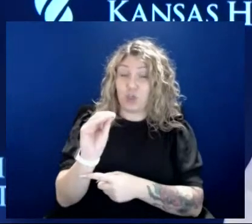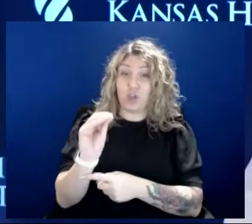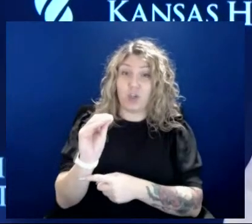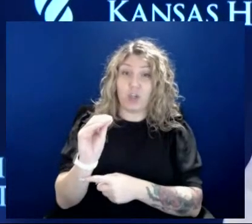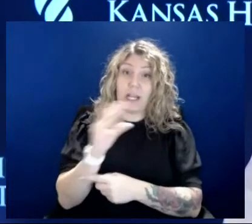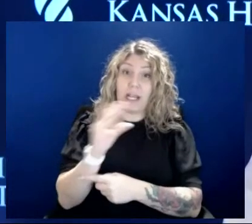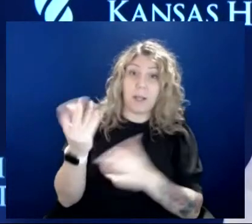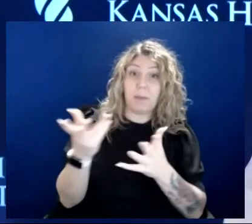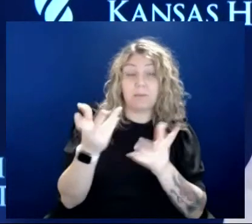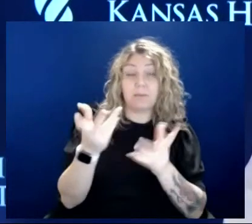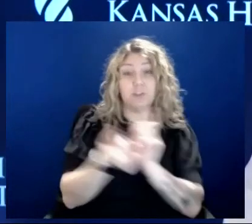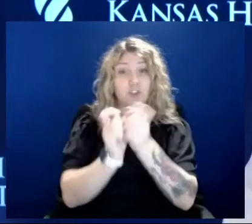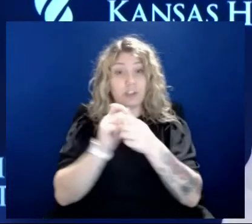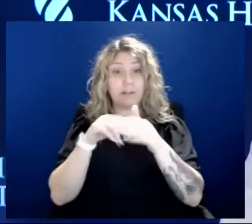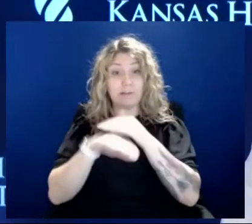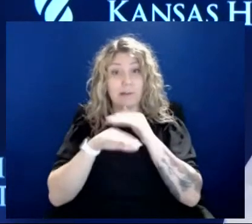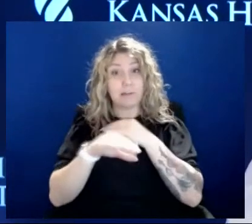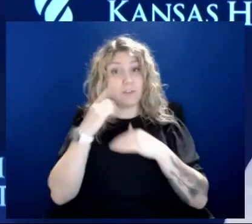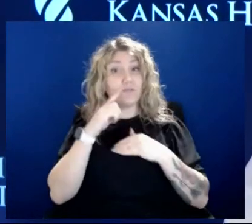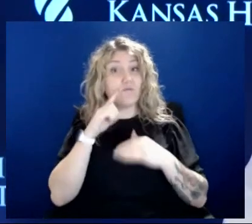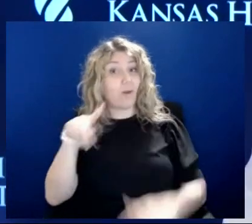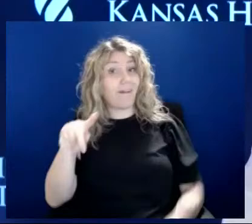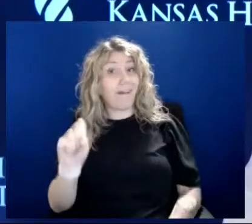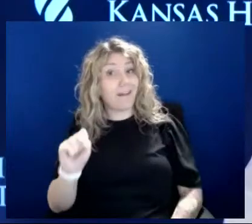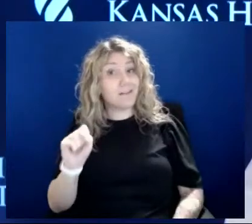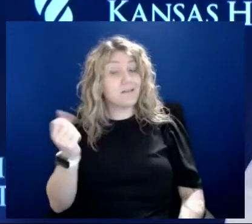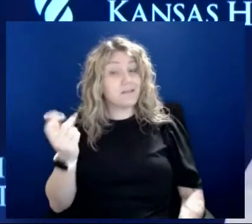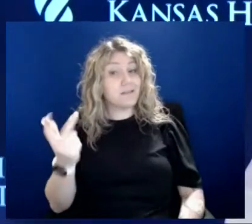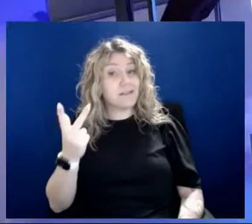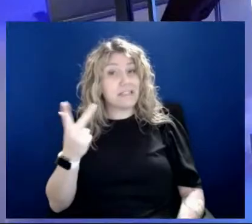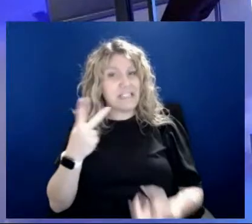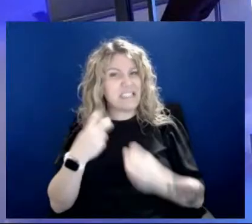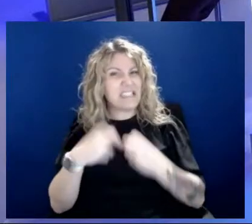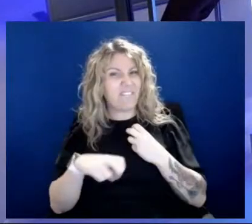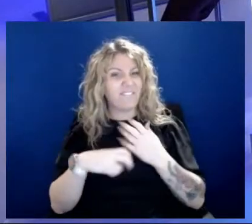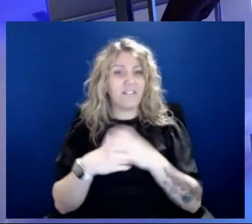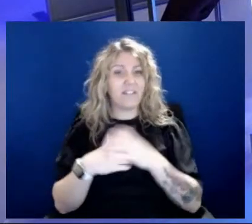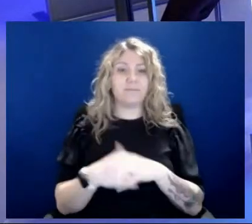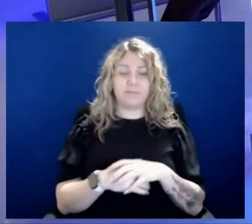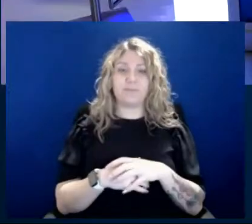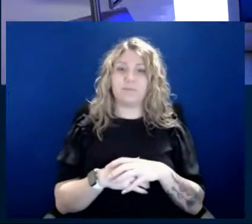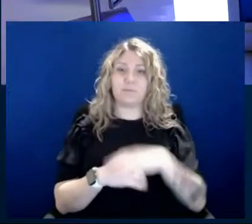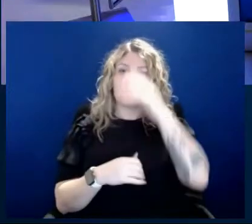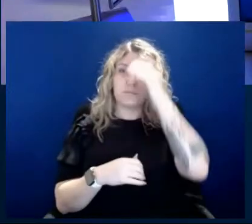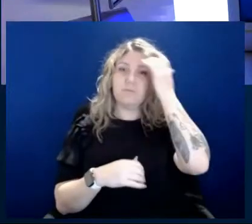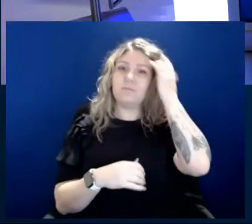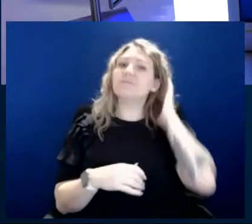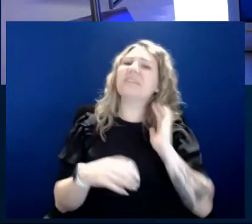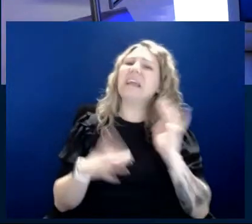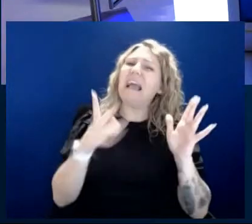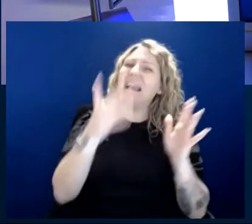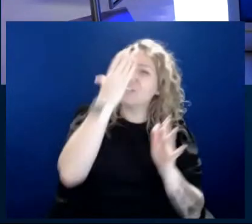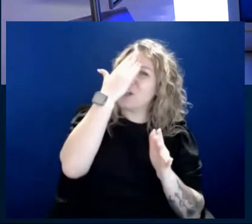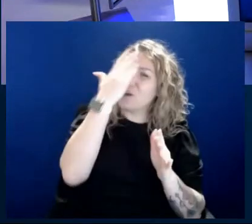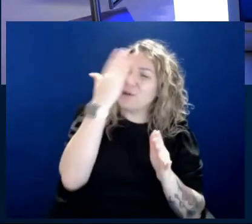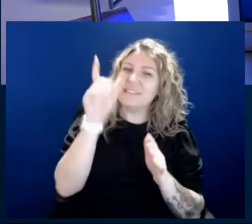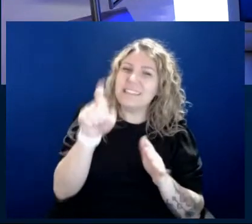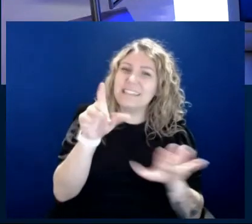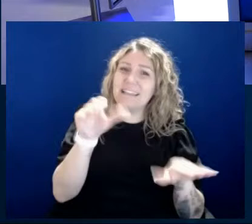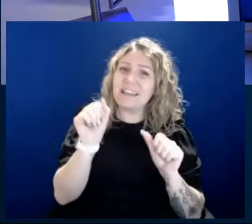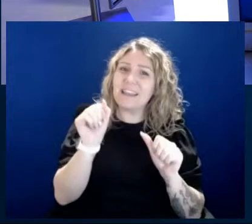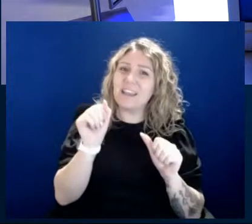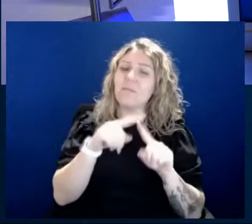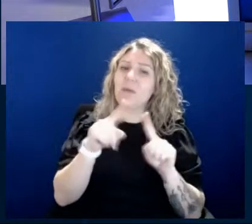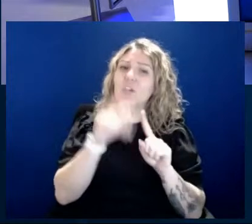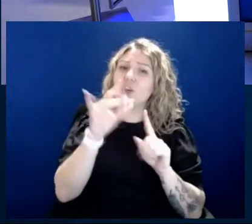access. In Kansas, it's tough. It's tough. Mariana, I know you have to go, but I just want to give you a chance to share a final